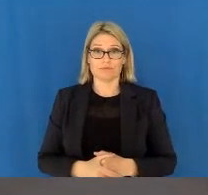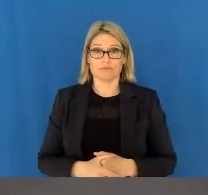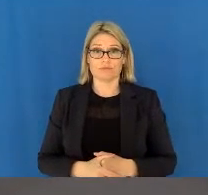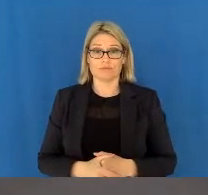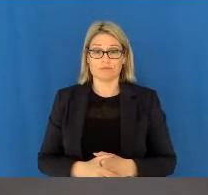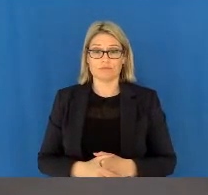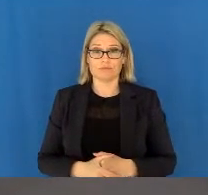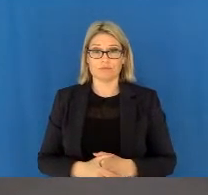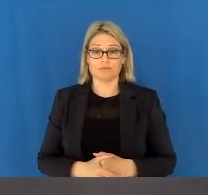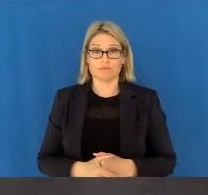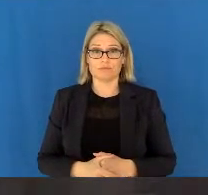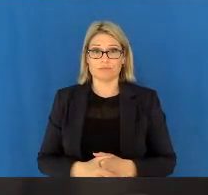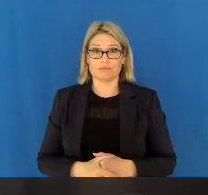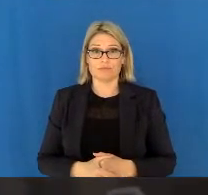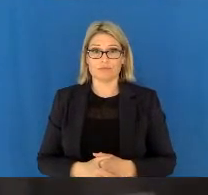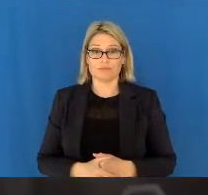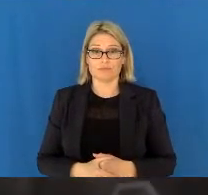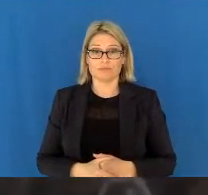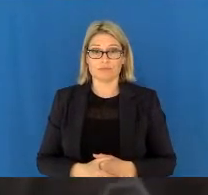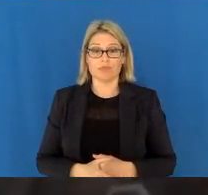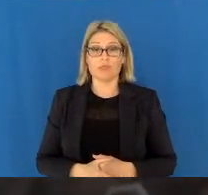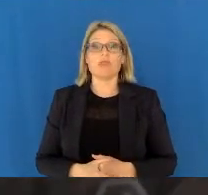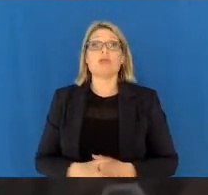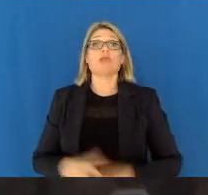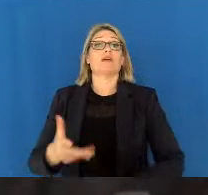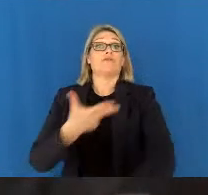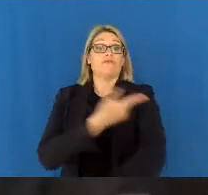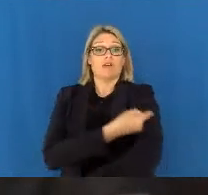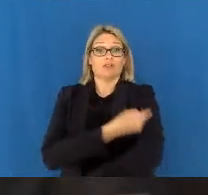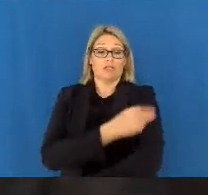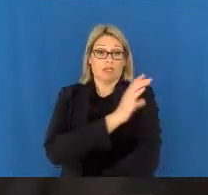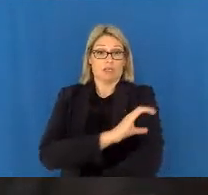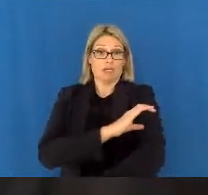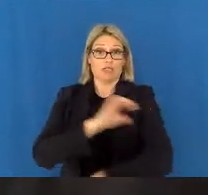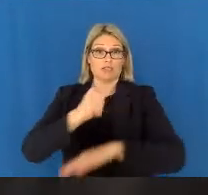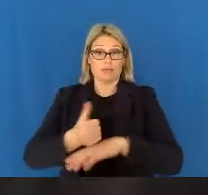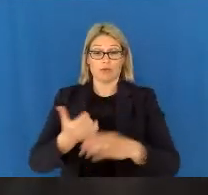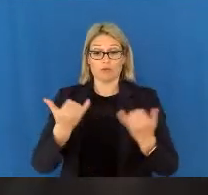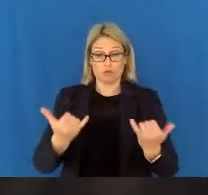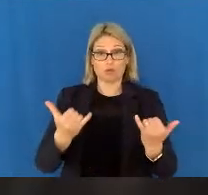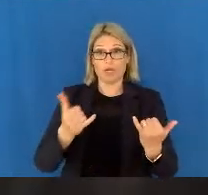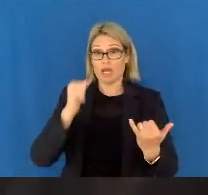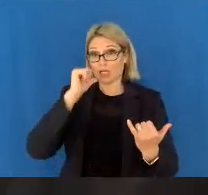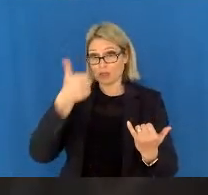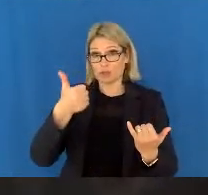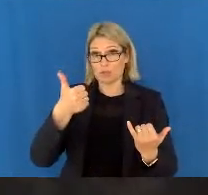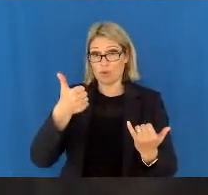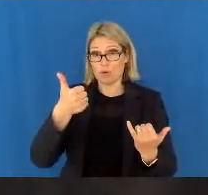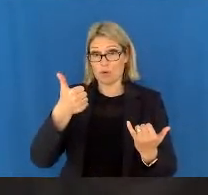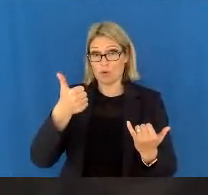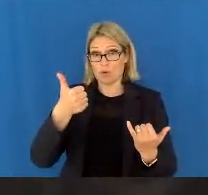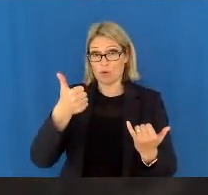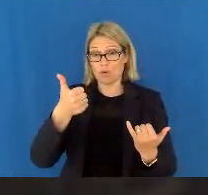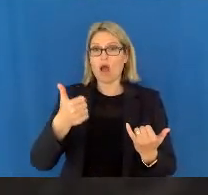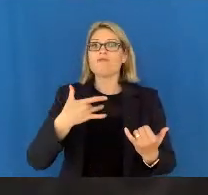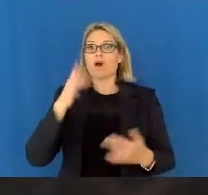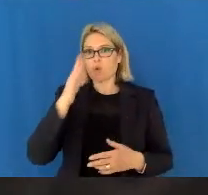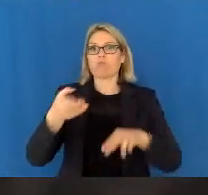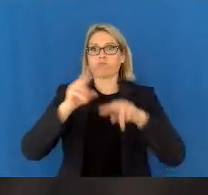But with the vaccination clinics of today and tomorrow, I think we're going to reach